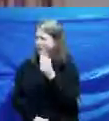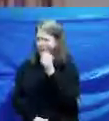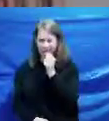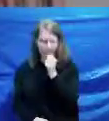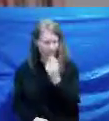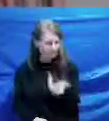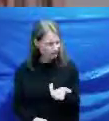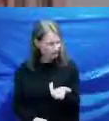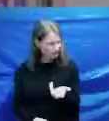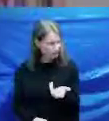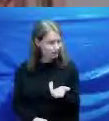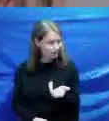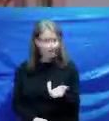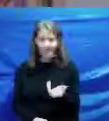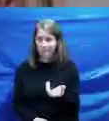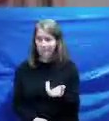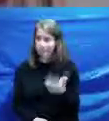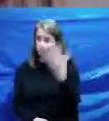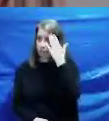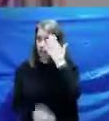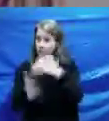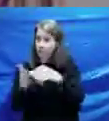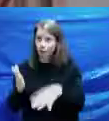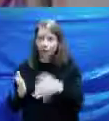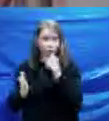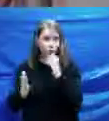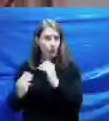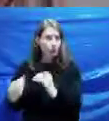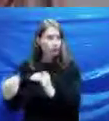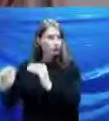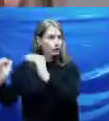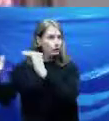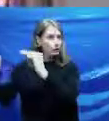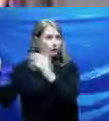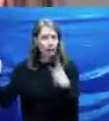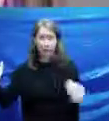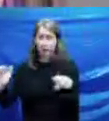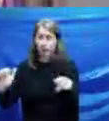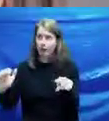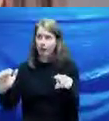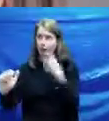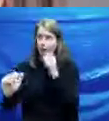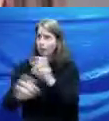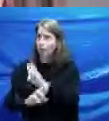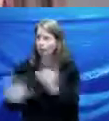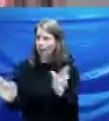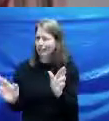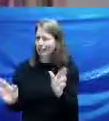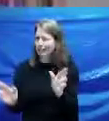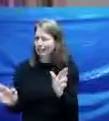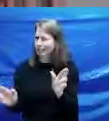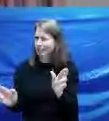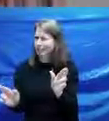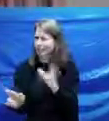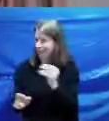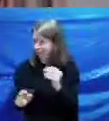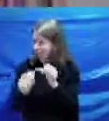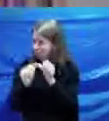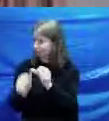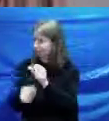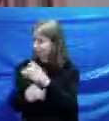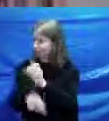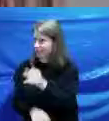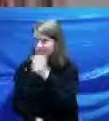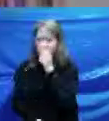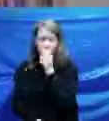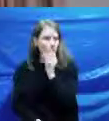quite progressing so that they will be ready, or we can make that a very real part of our conversation. I didn't want to get too